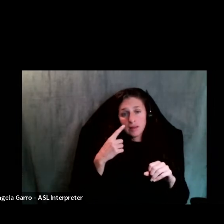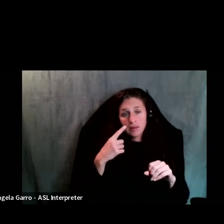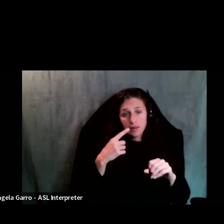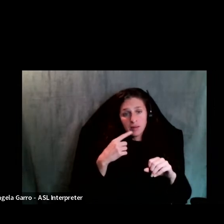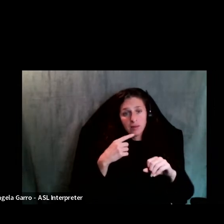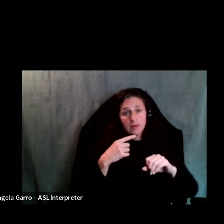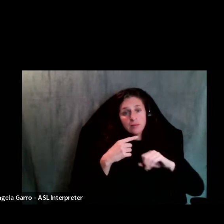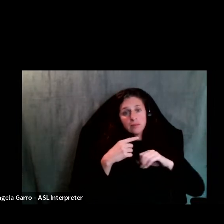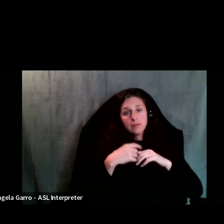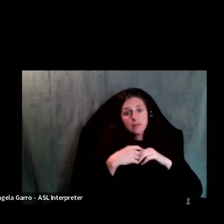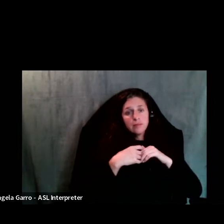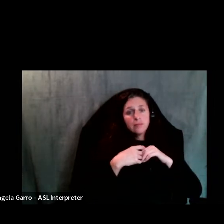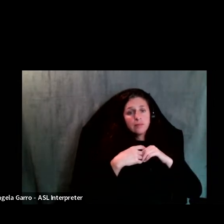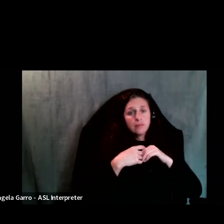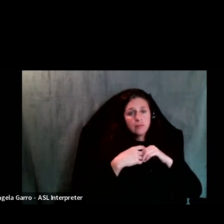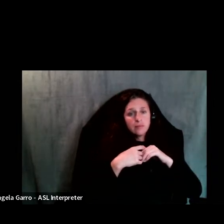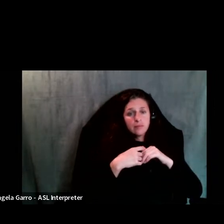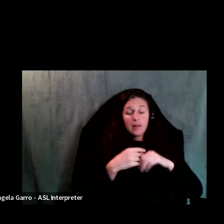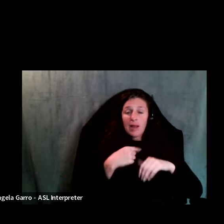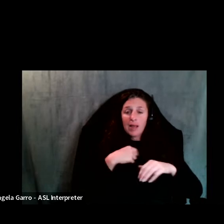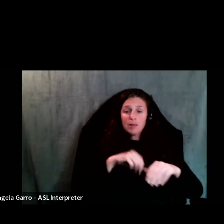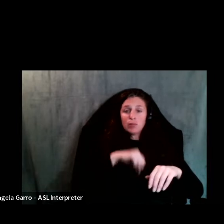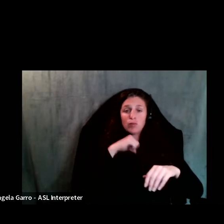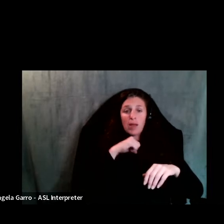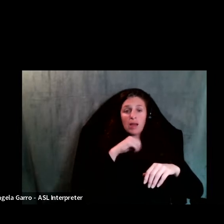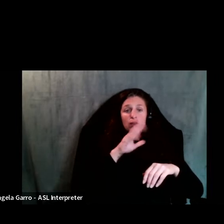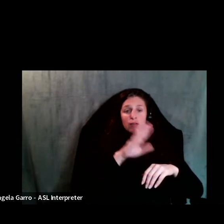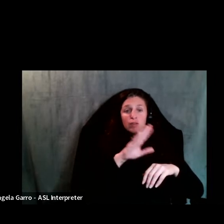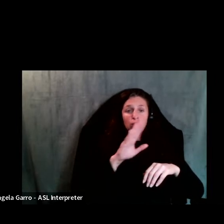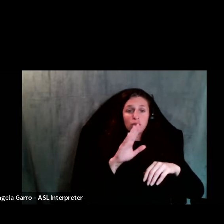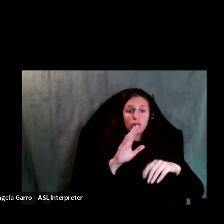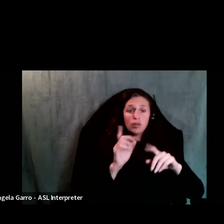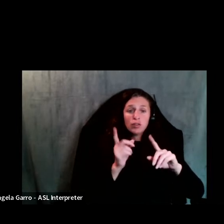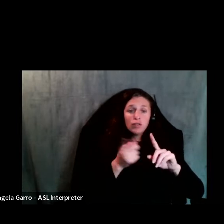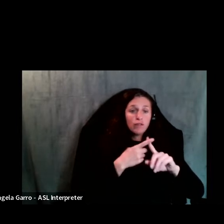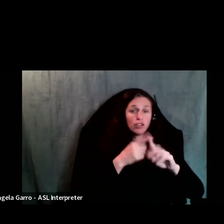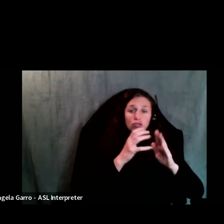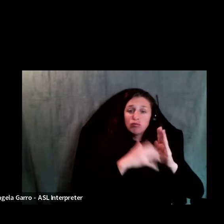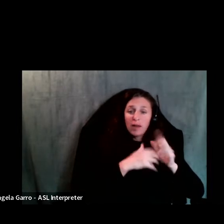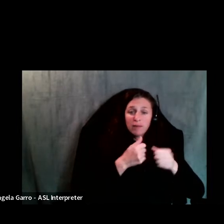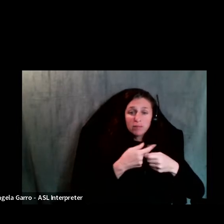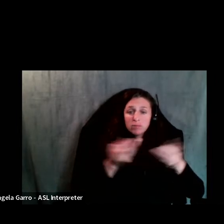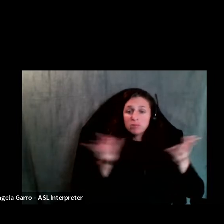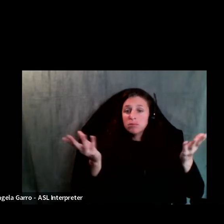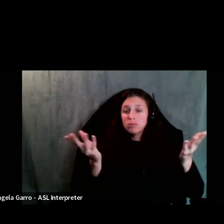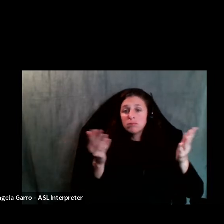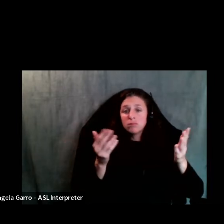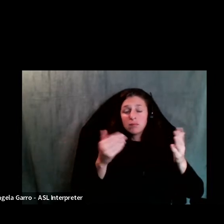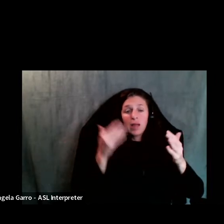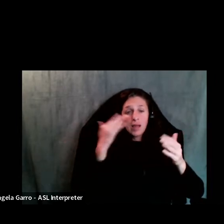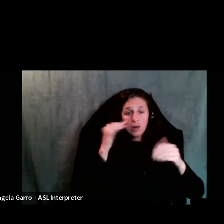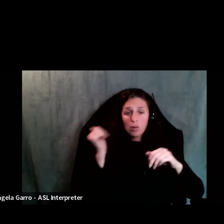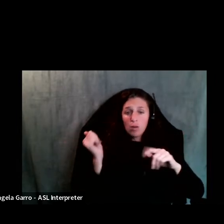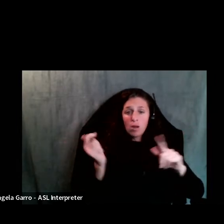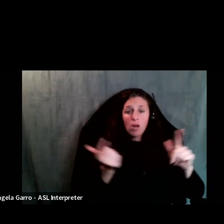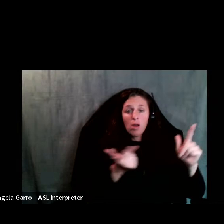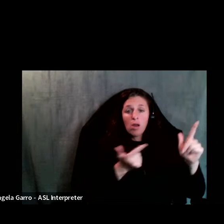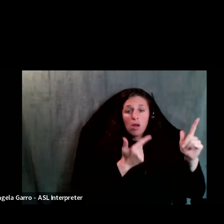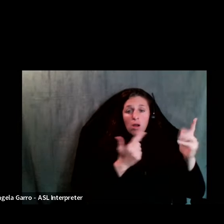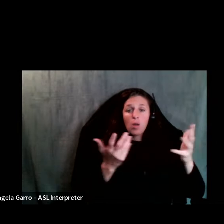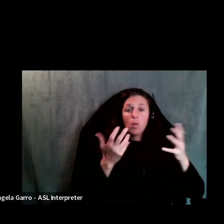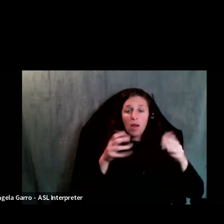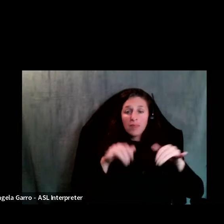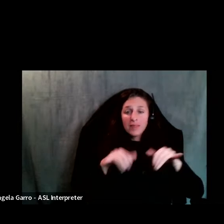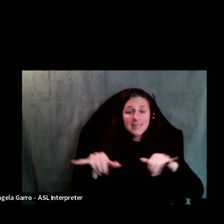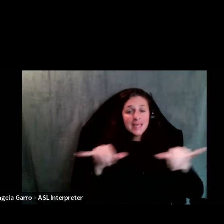of the statement you put out, the first draft. I mean, I know that all of us want the